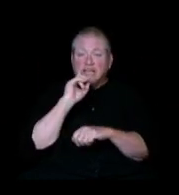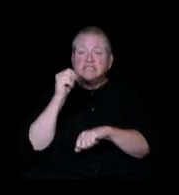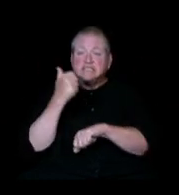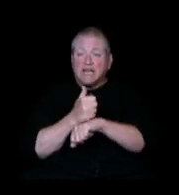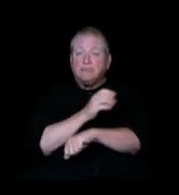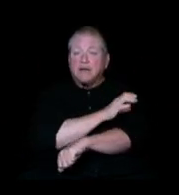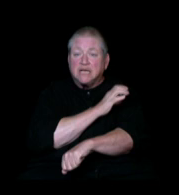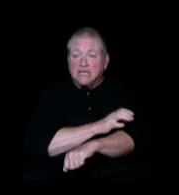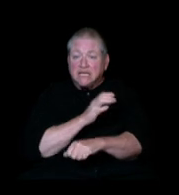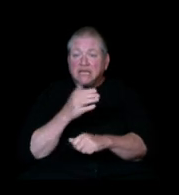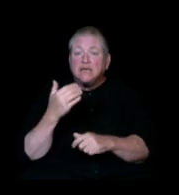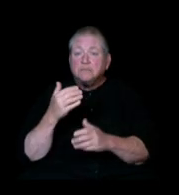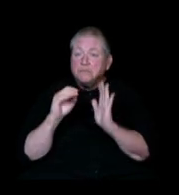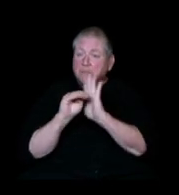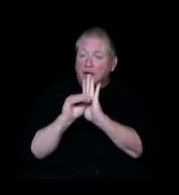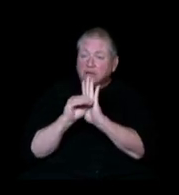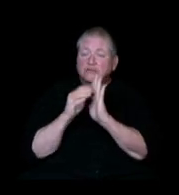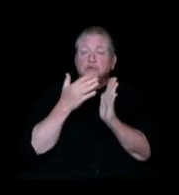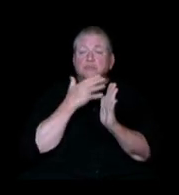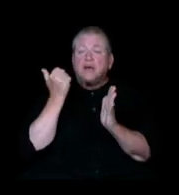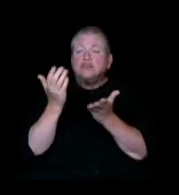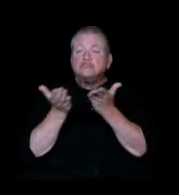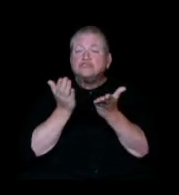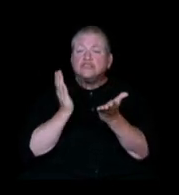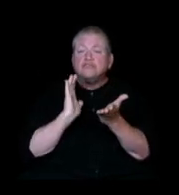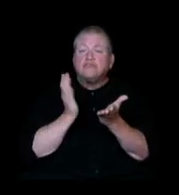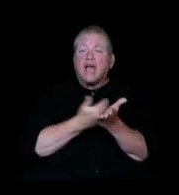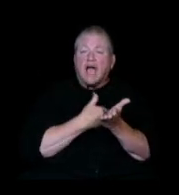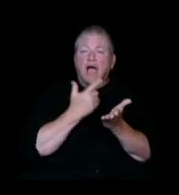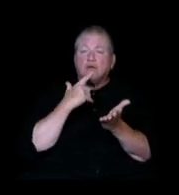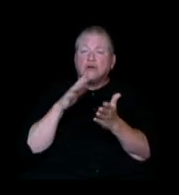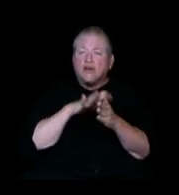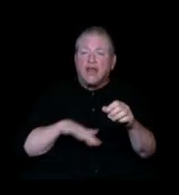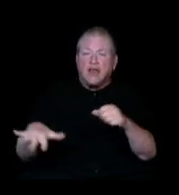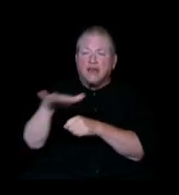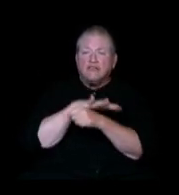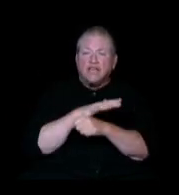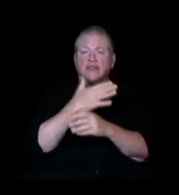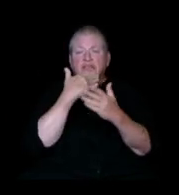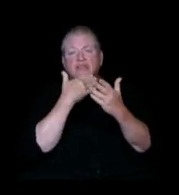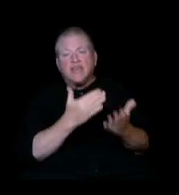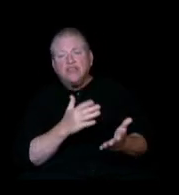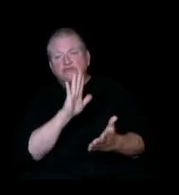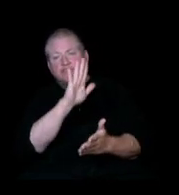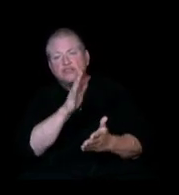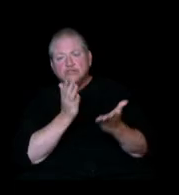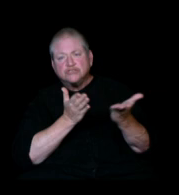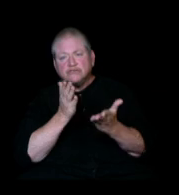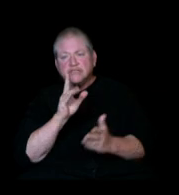model to better serve our region. Thank you for your leadership, Kimberly.